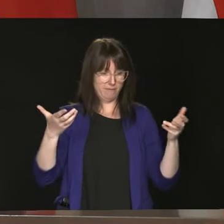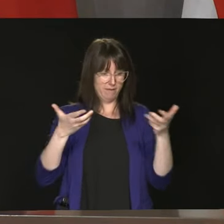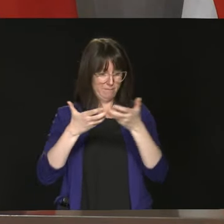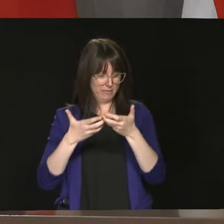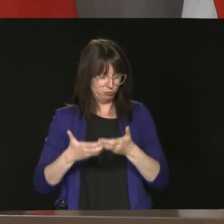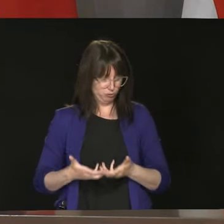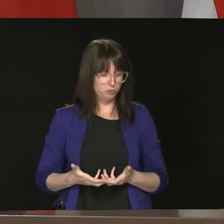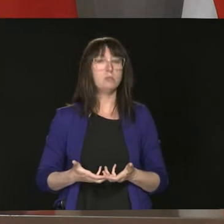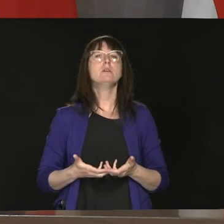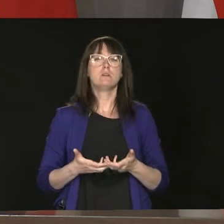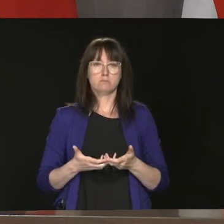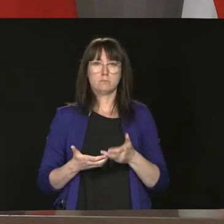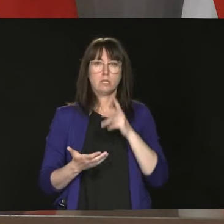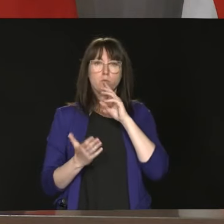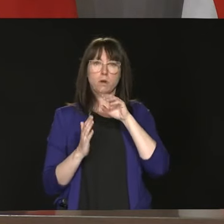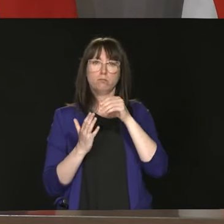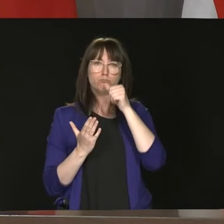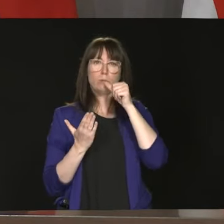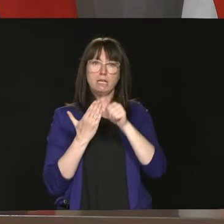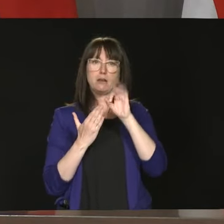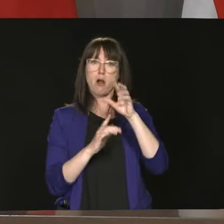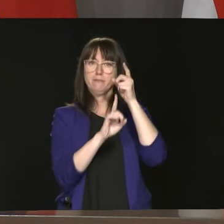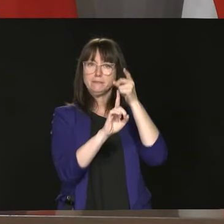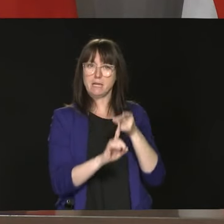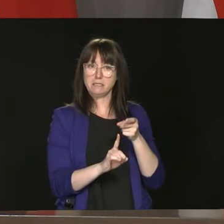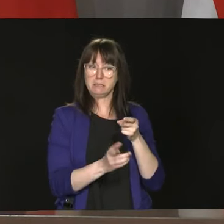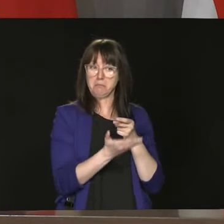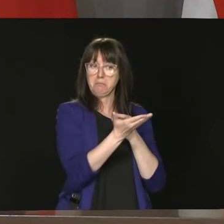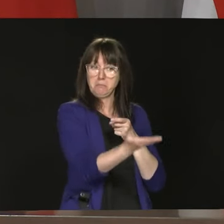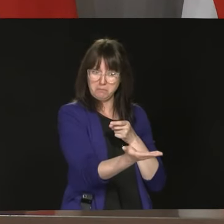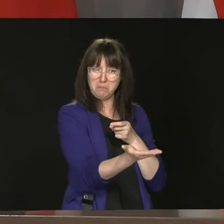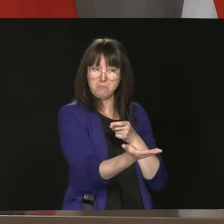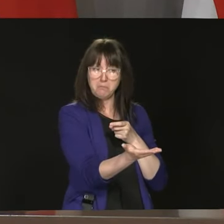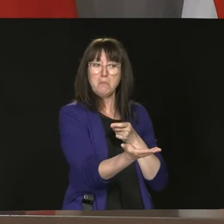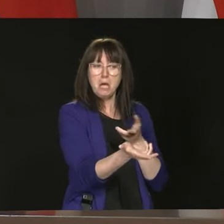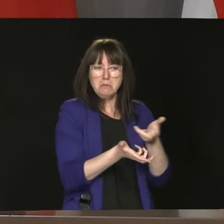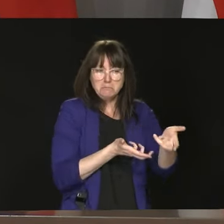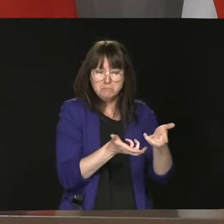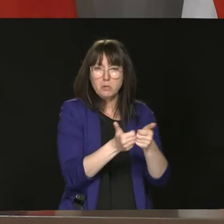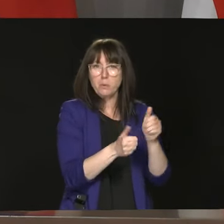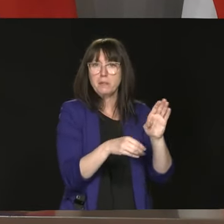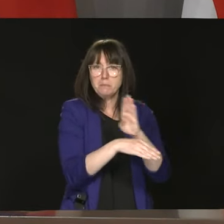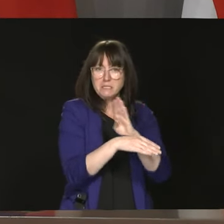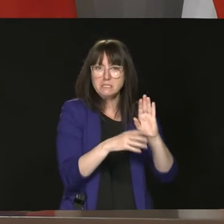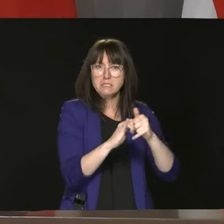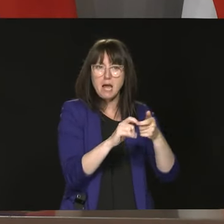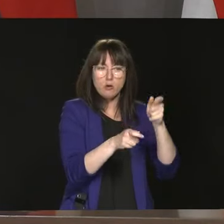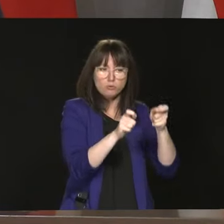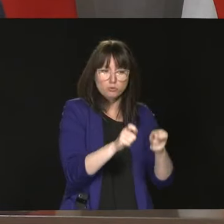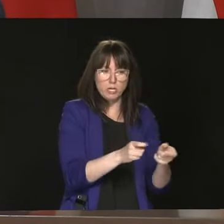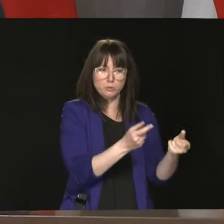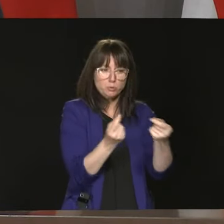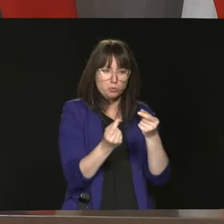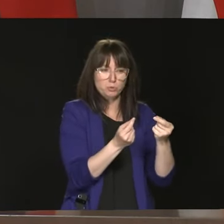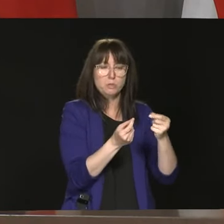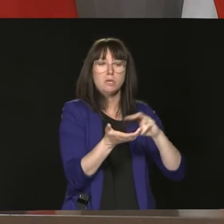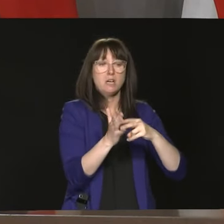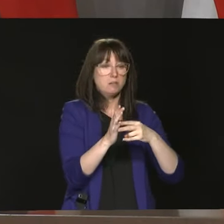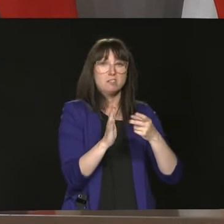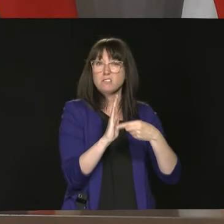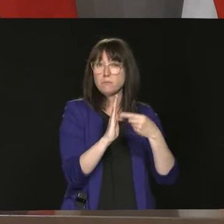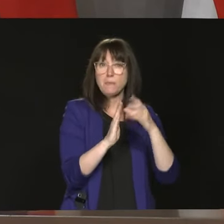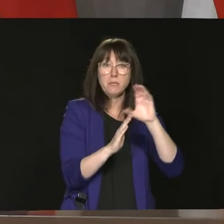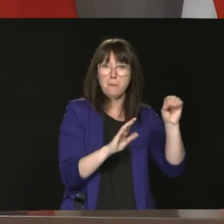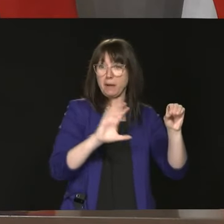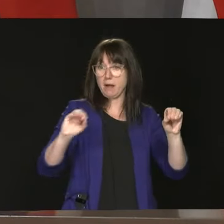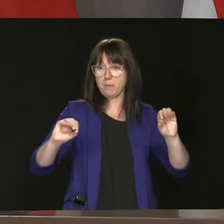intent. Then we work with the company to support retooling, and often this means bringing companies together in new partnerships and supply